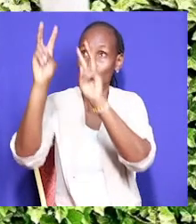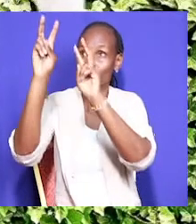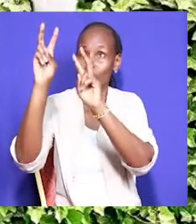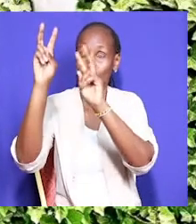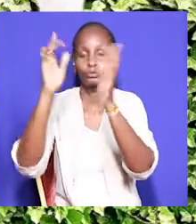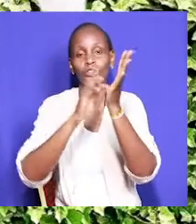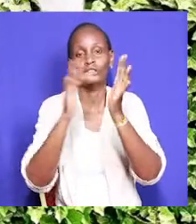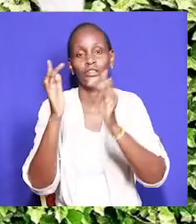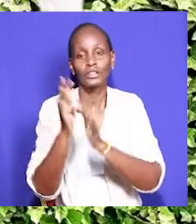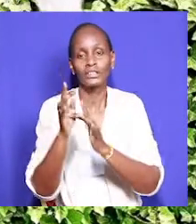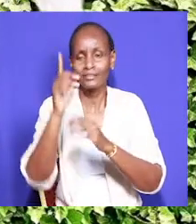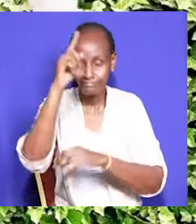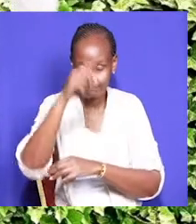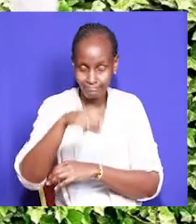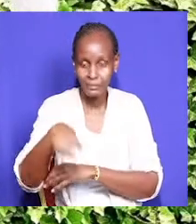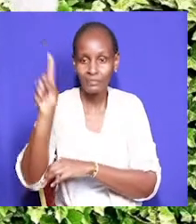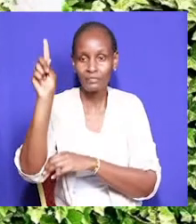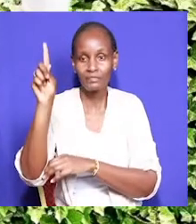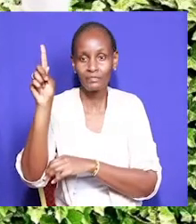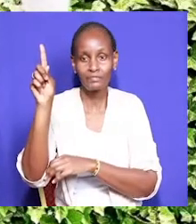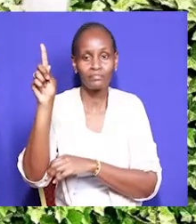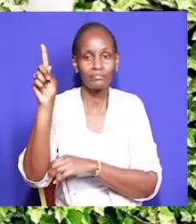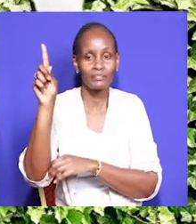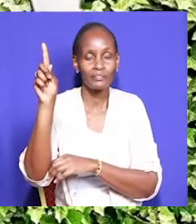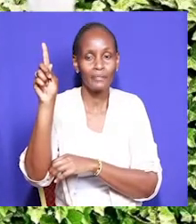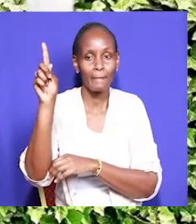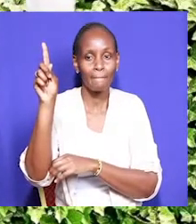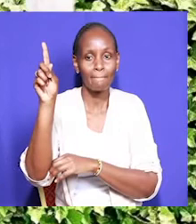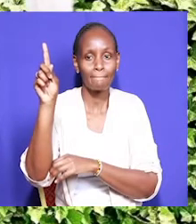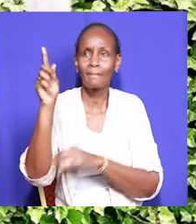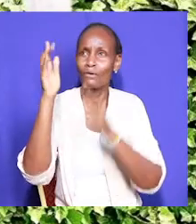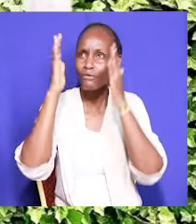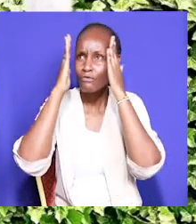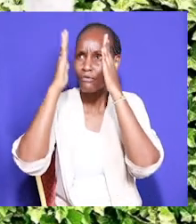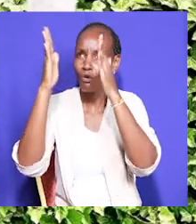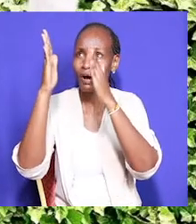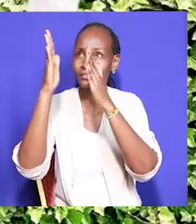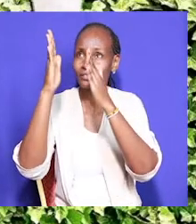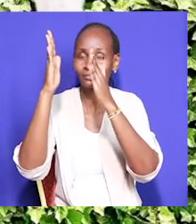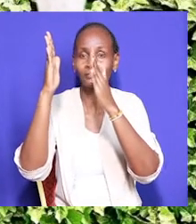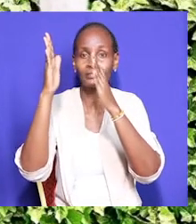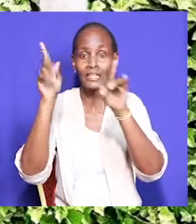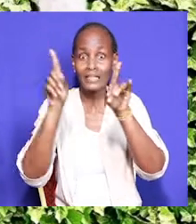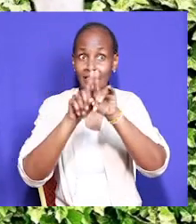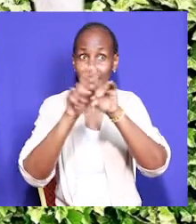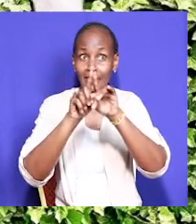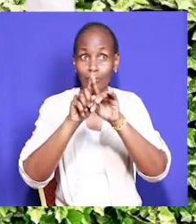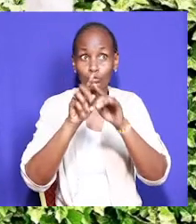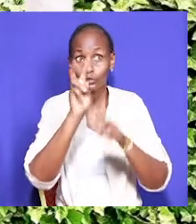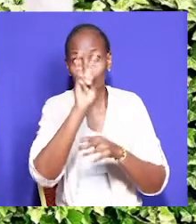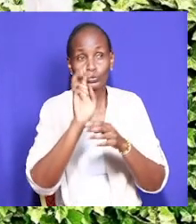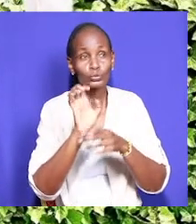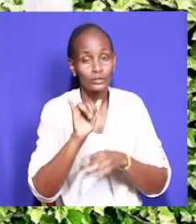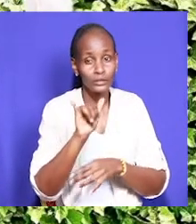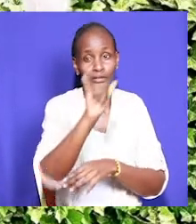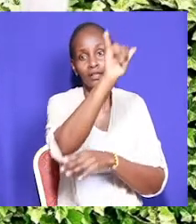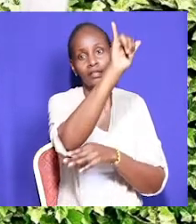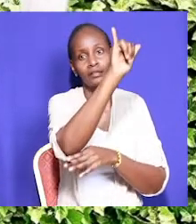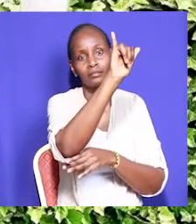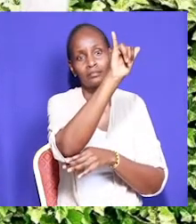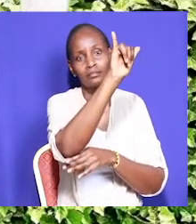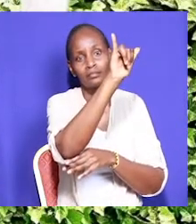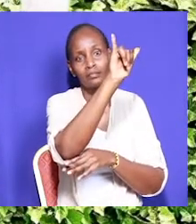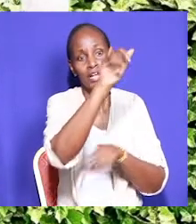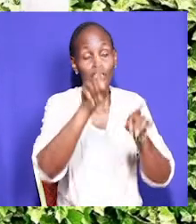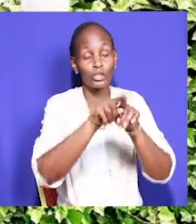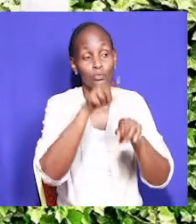Jesus. That's right. Mm-hmm. Just like we had been keen to look up at the aeroplane, mm-hmm. Shadi did not look. And you